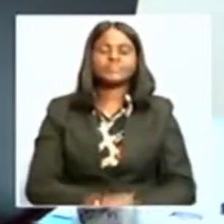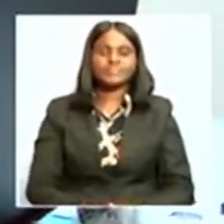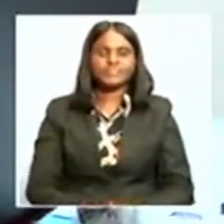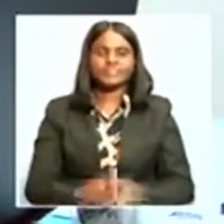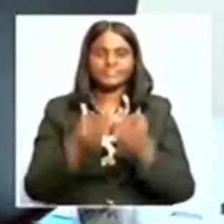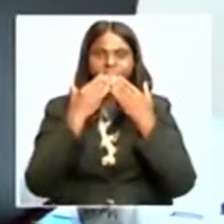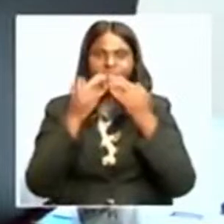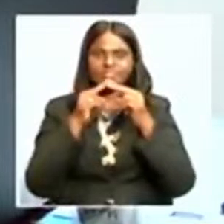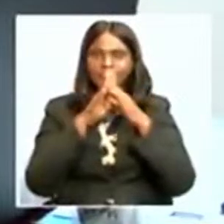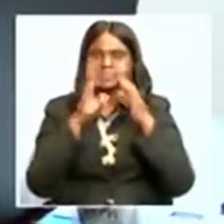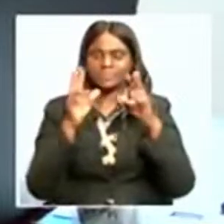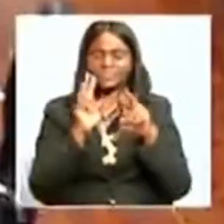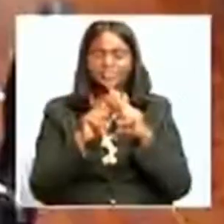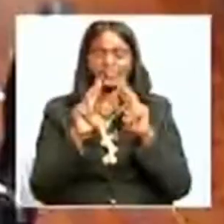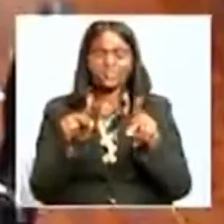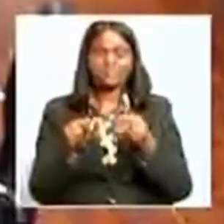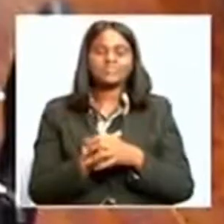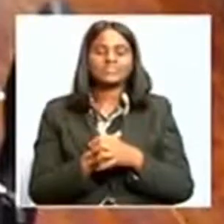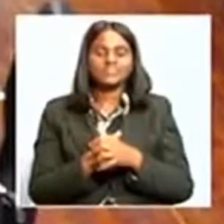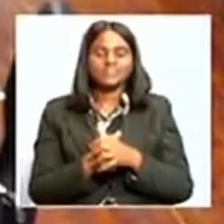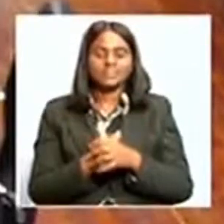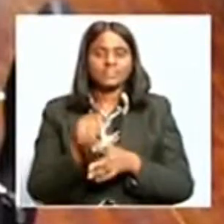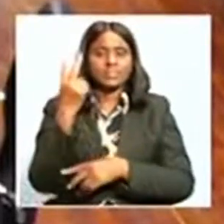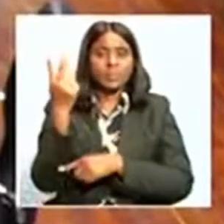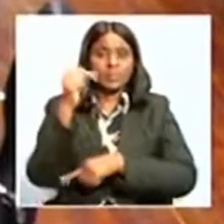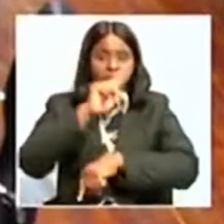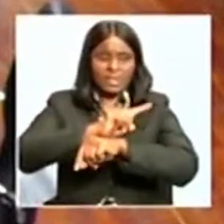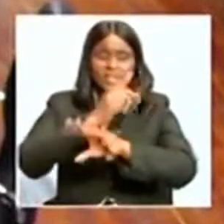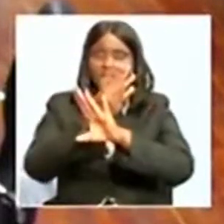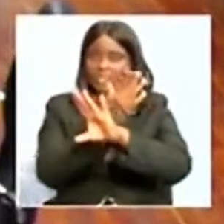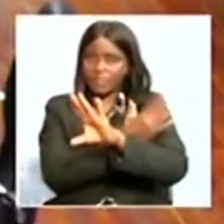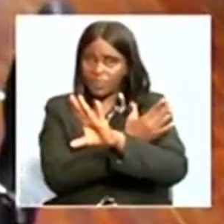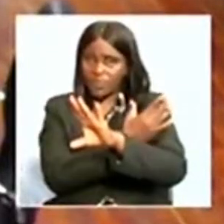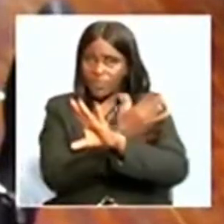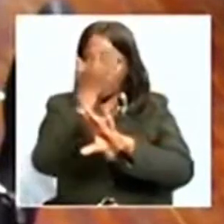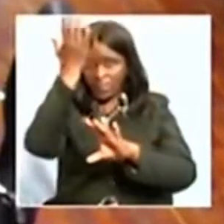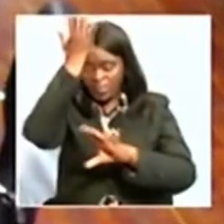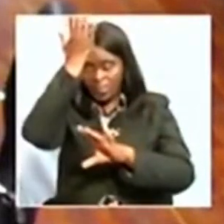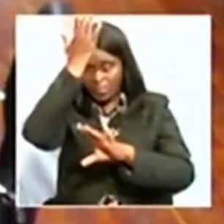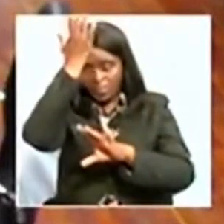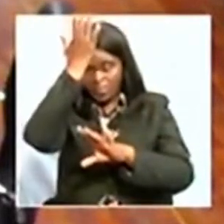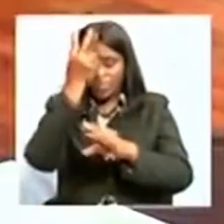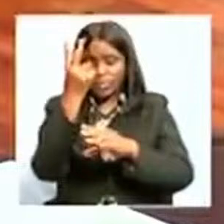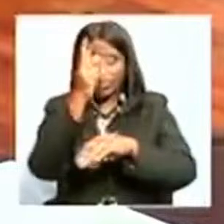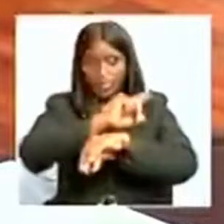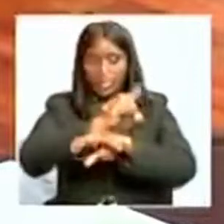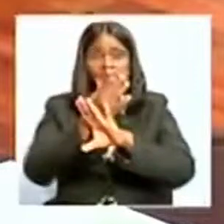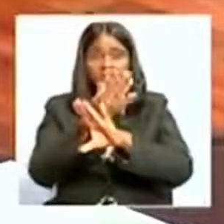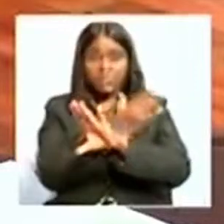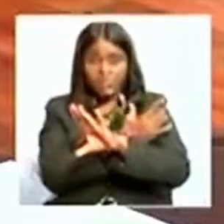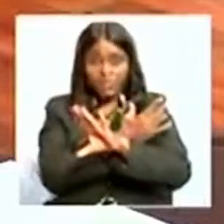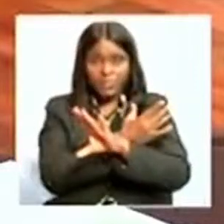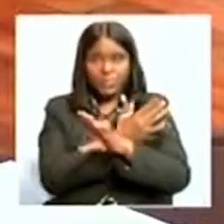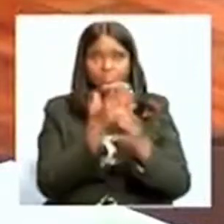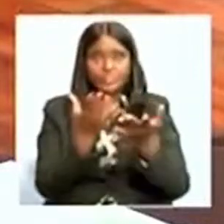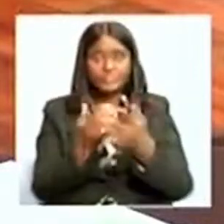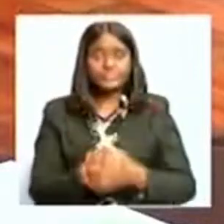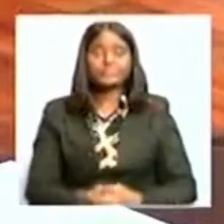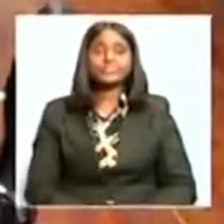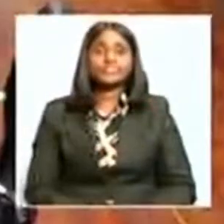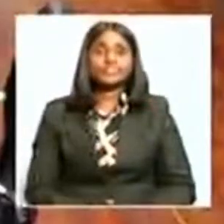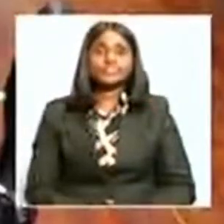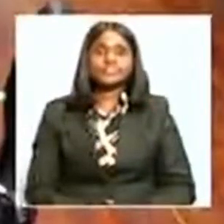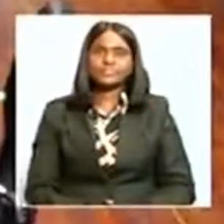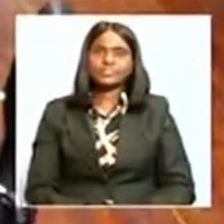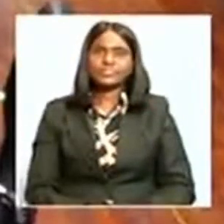Thank you so much, Chair. Thank you. So it's 2 days before the actual day. It's 2 days before the actual day, not even after the